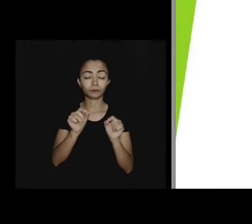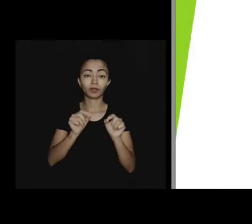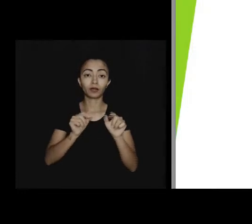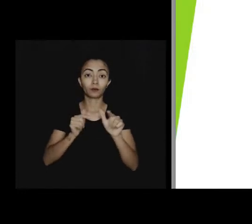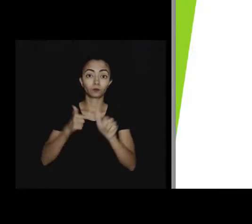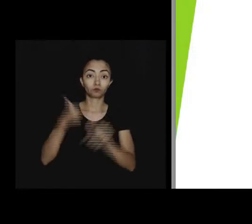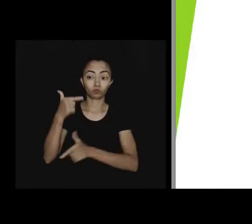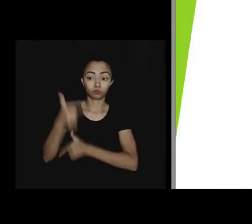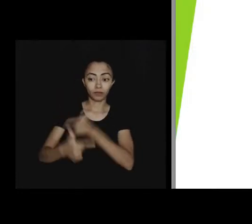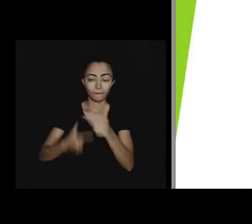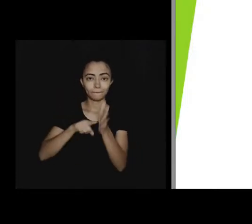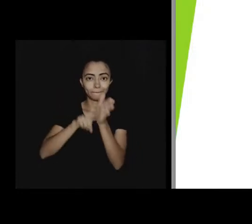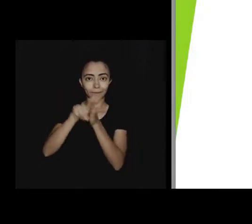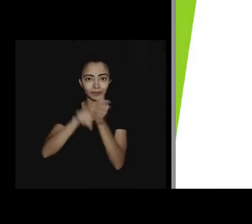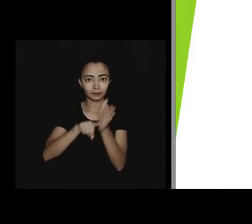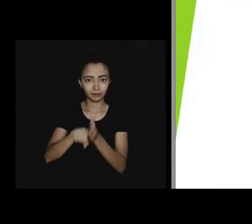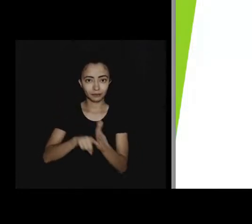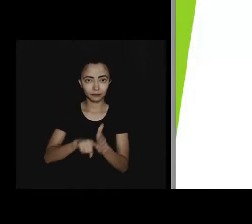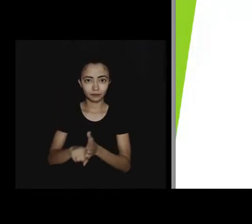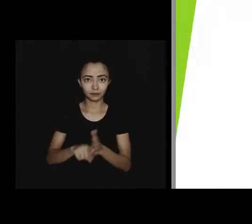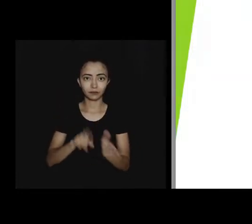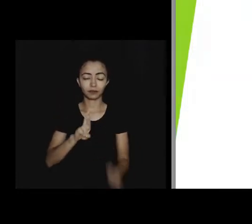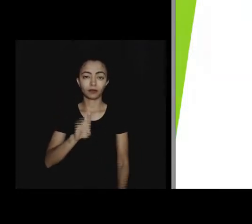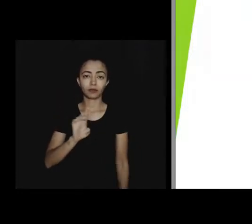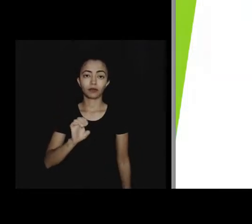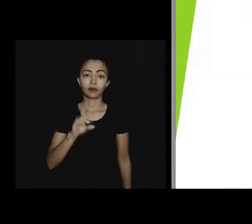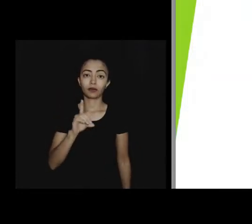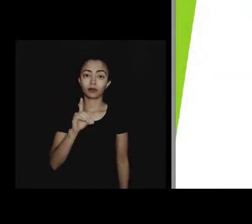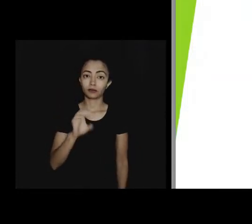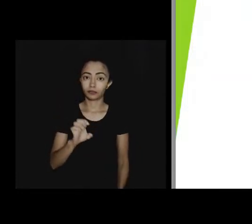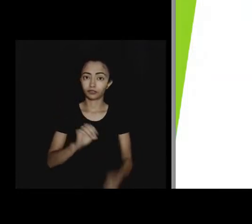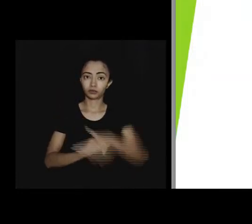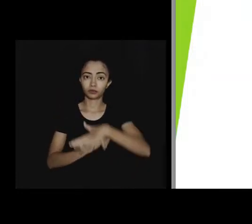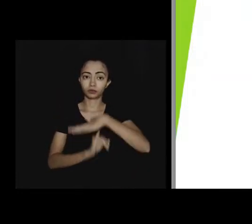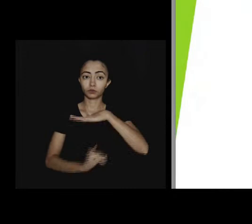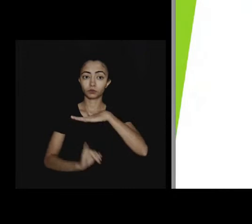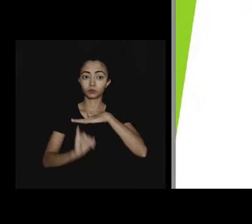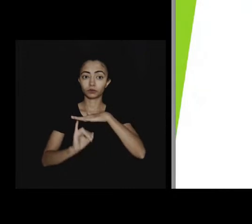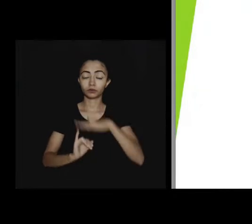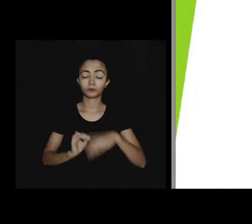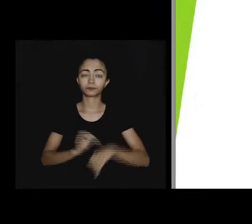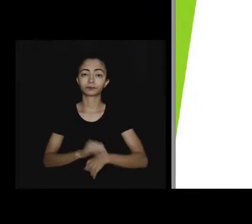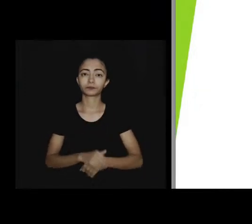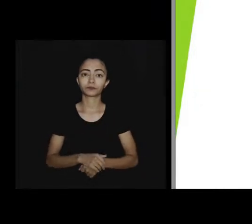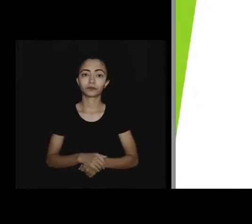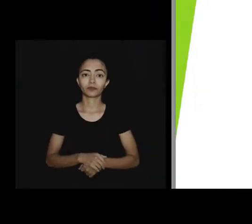is work that was run by the IPFA network